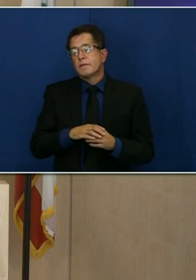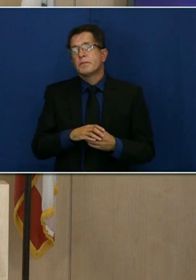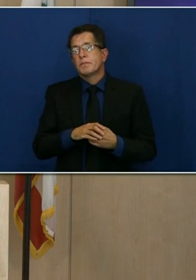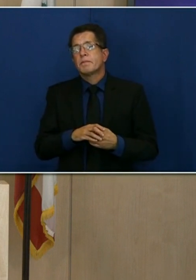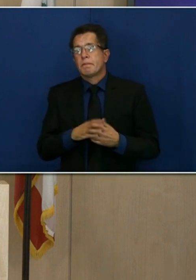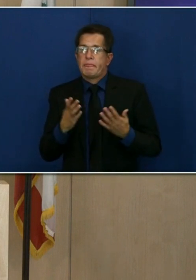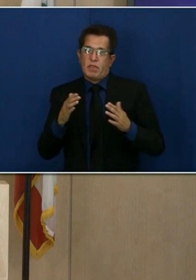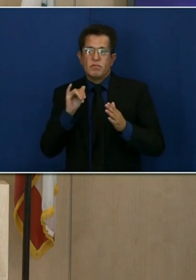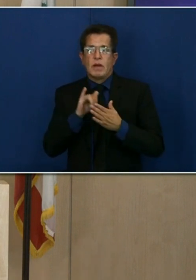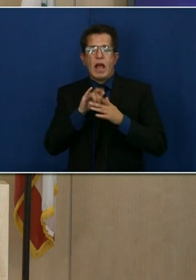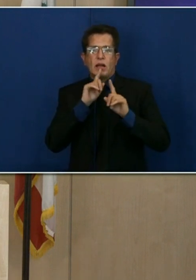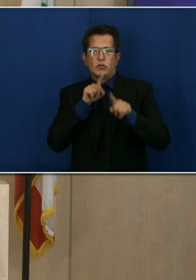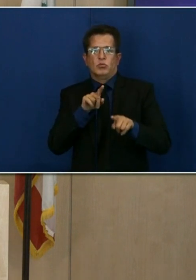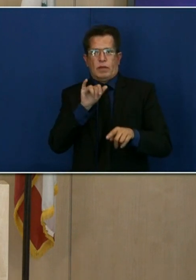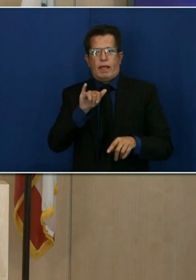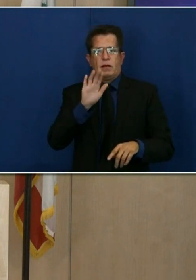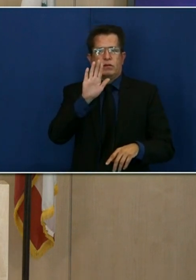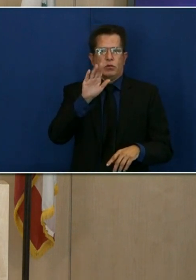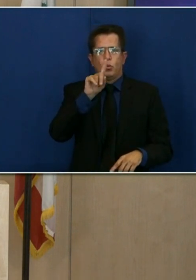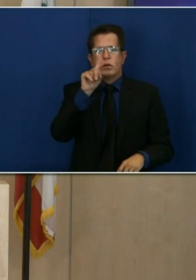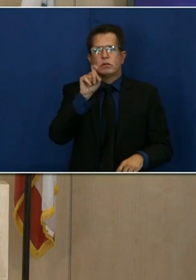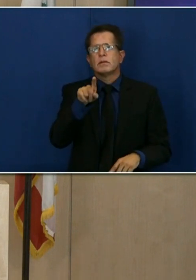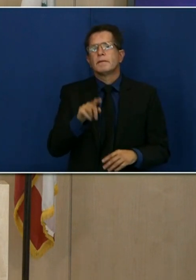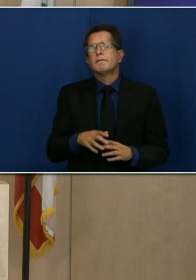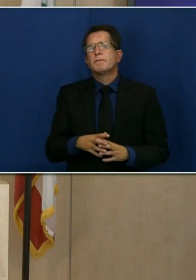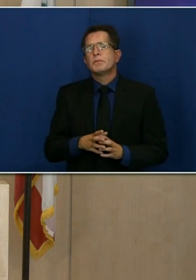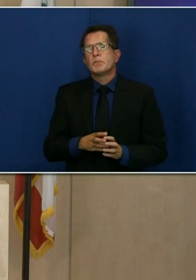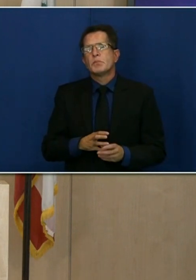that answers that question. Thank you.